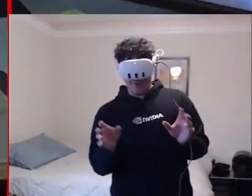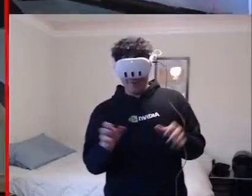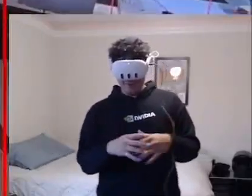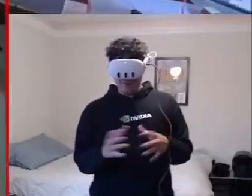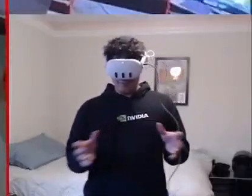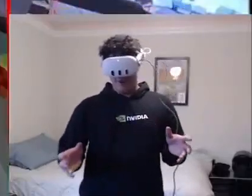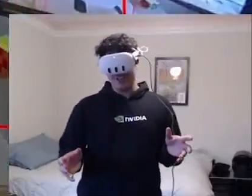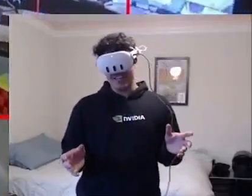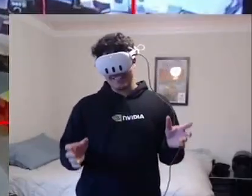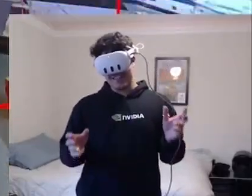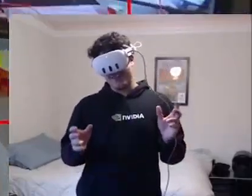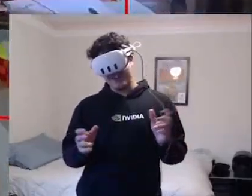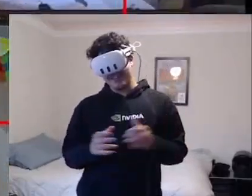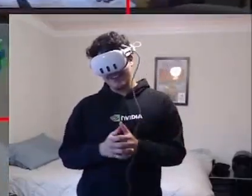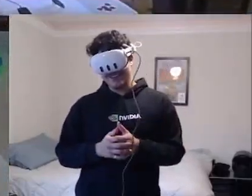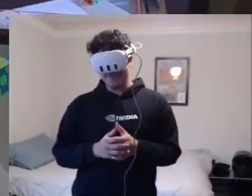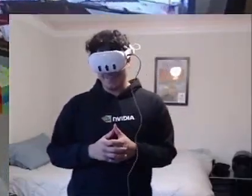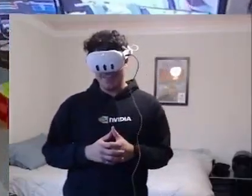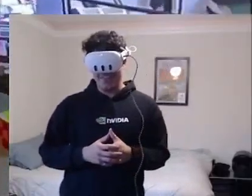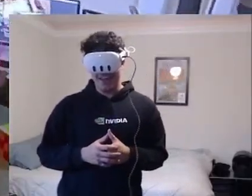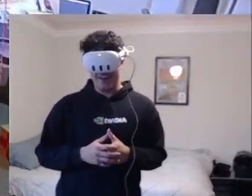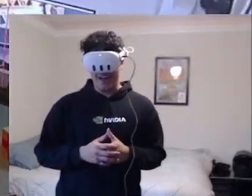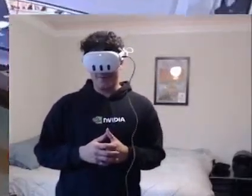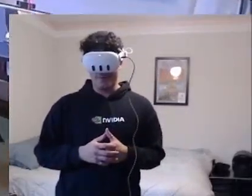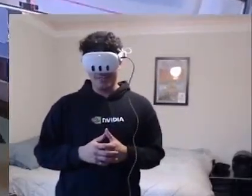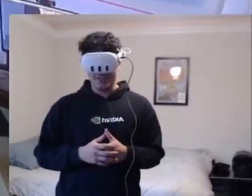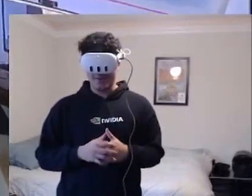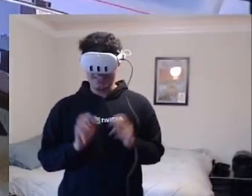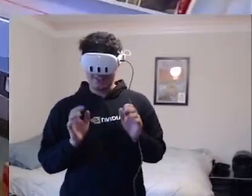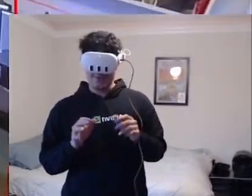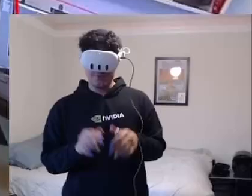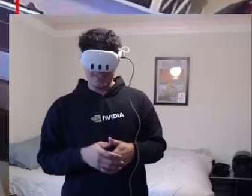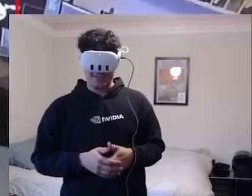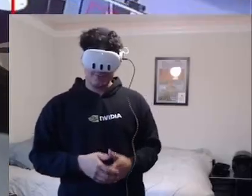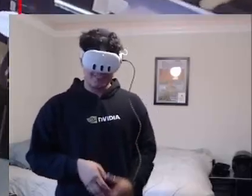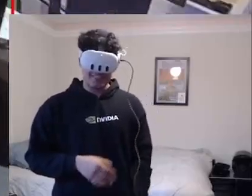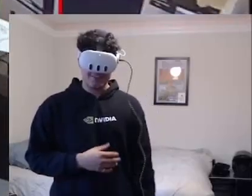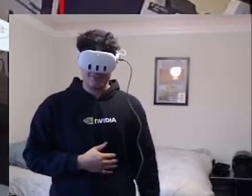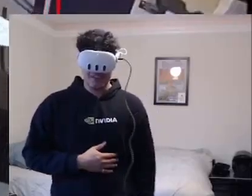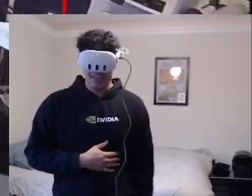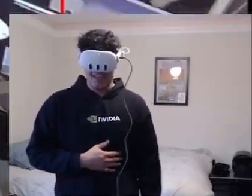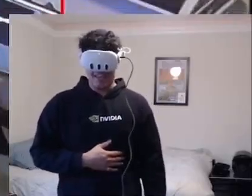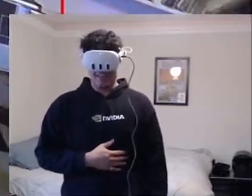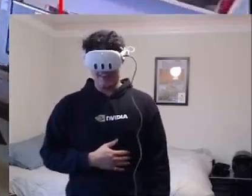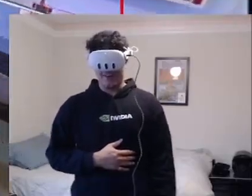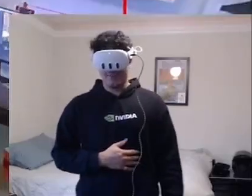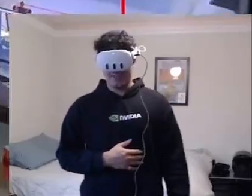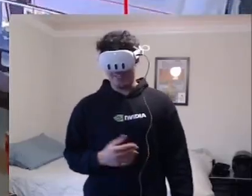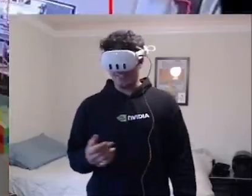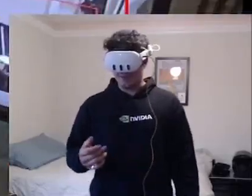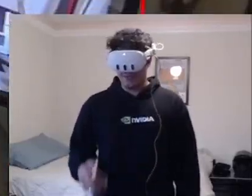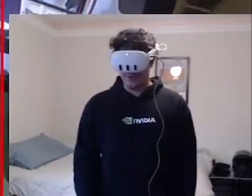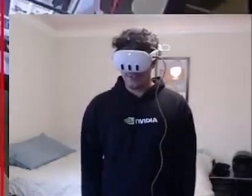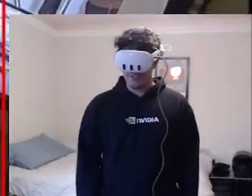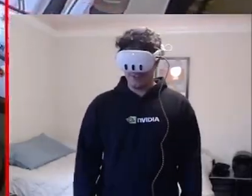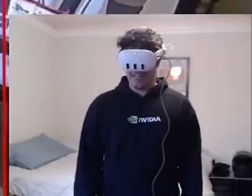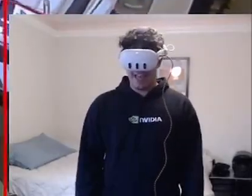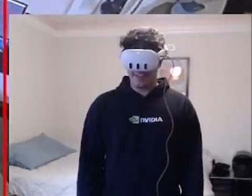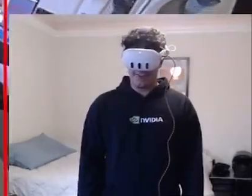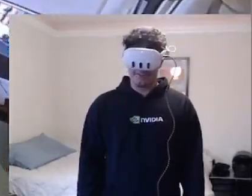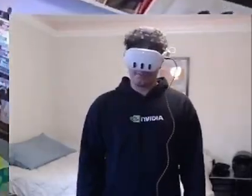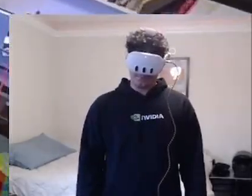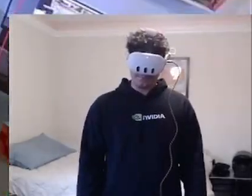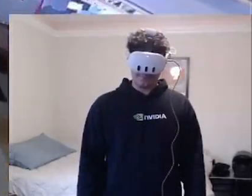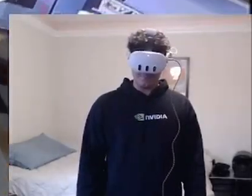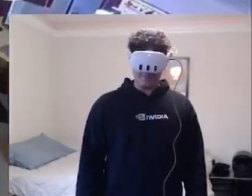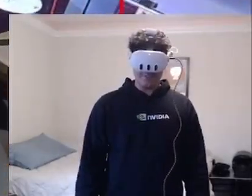brief overview of the project and what it does, and then I will be going into technical details and lessons that we learned during the